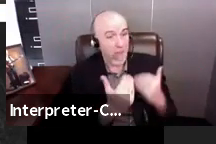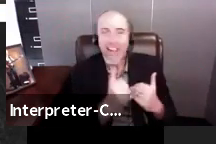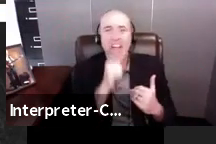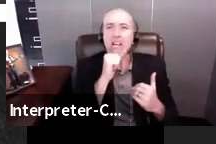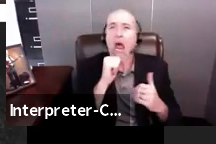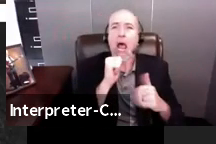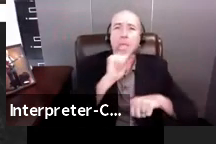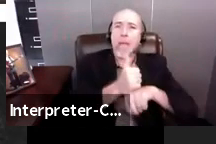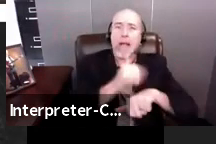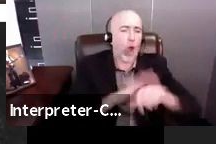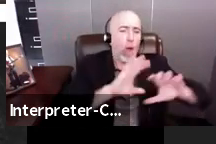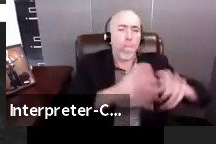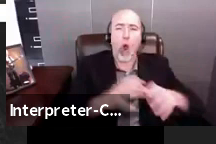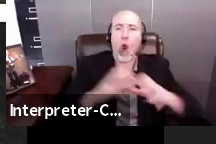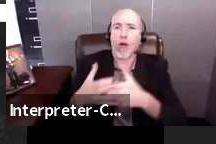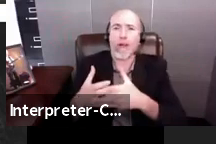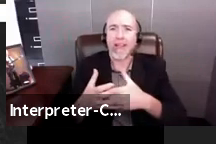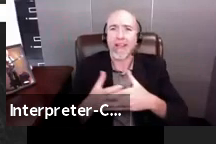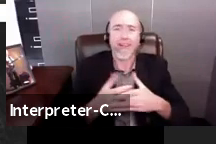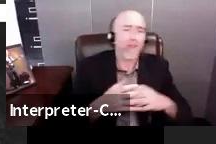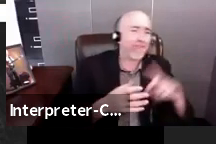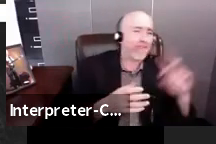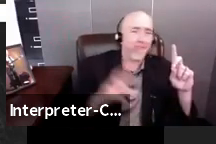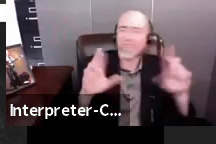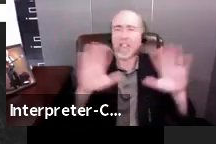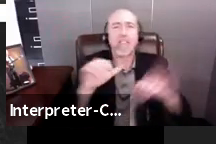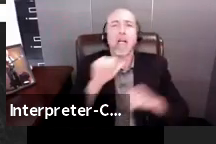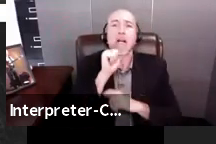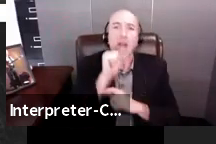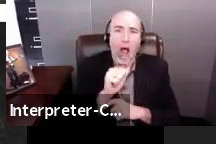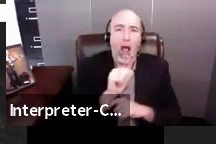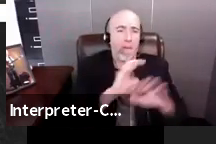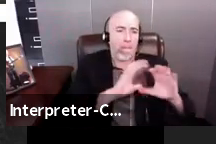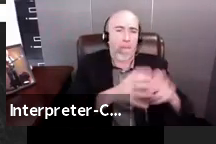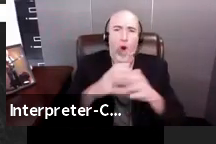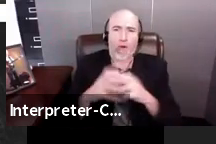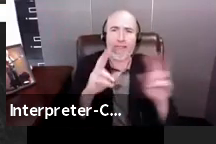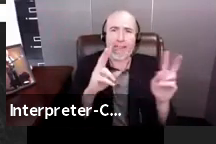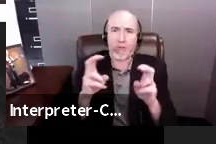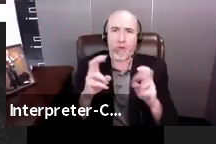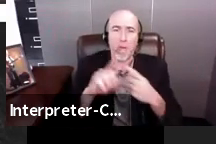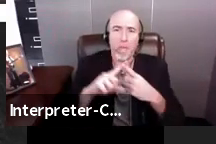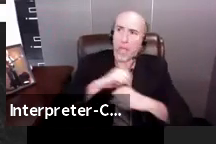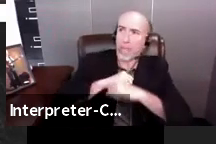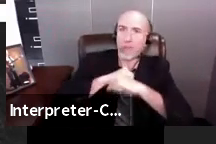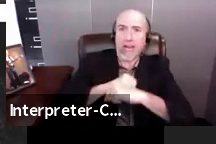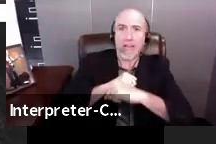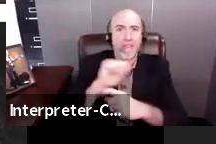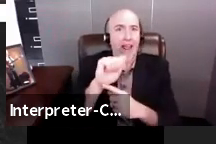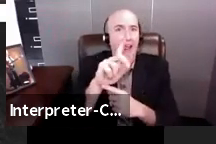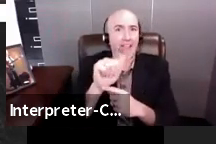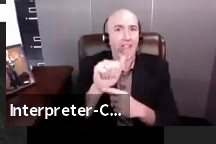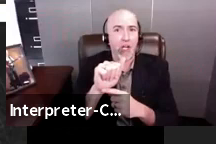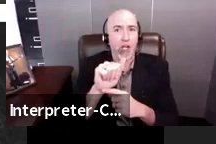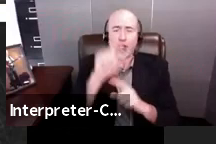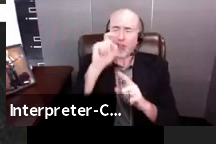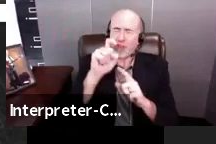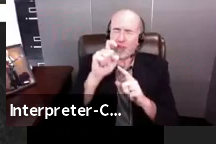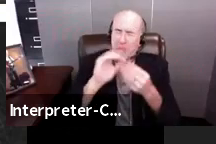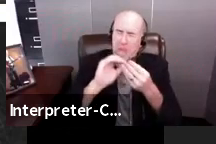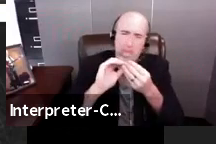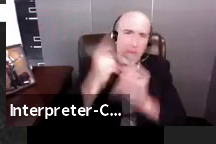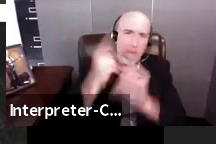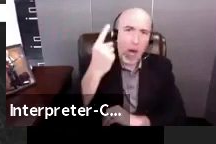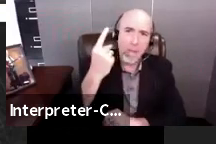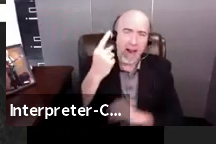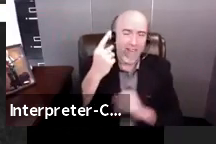party, it's nonpartisan issue, and protection of the ADA should be paramount for